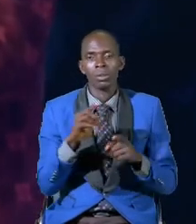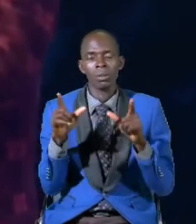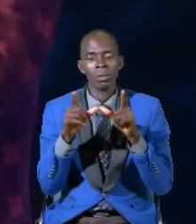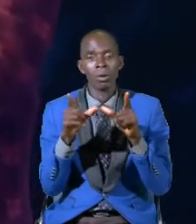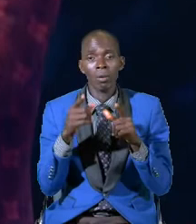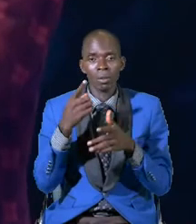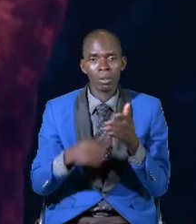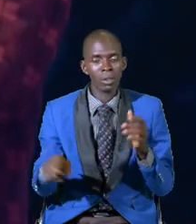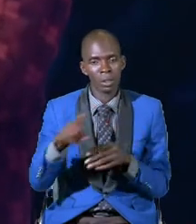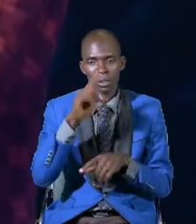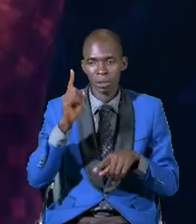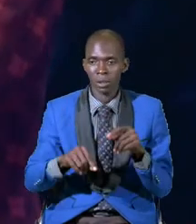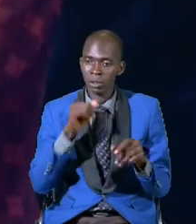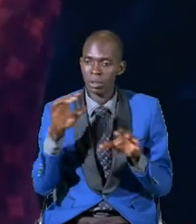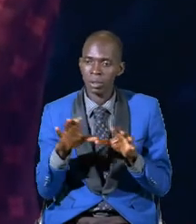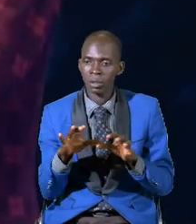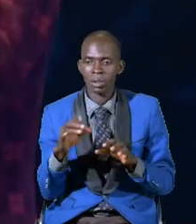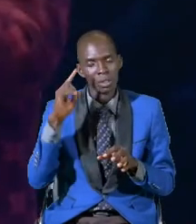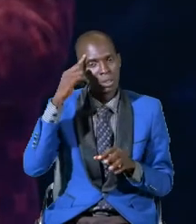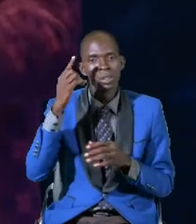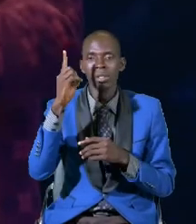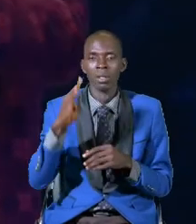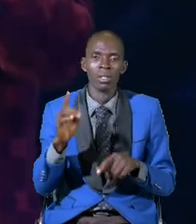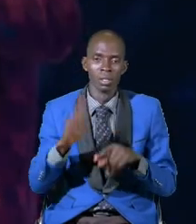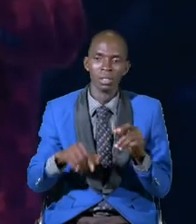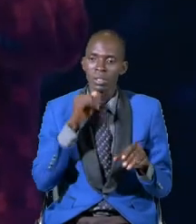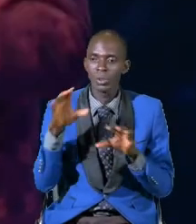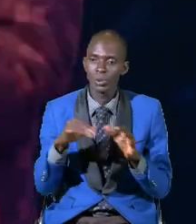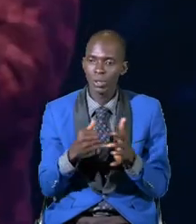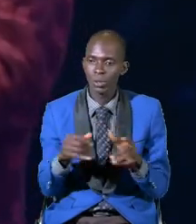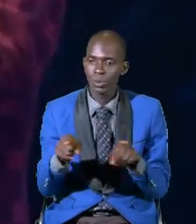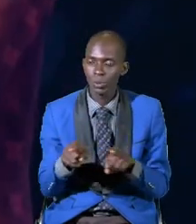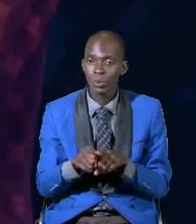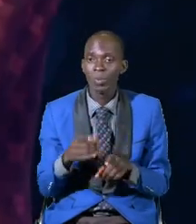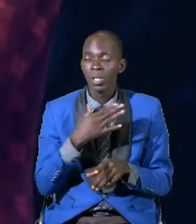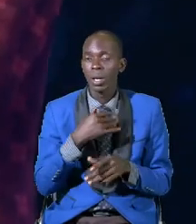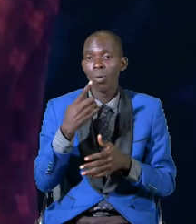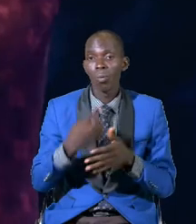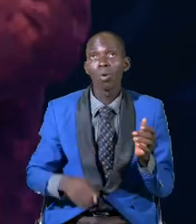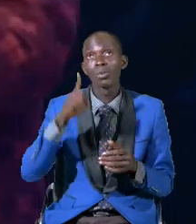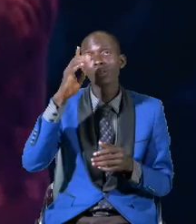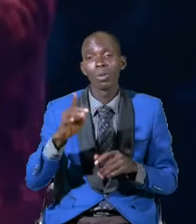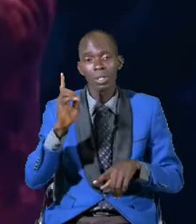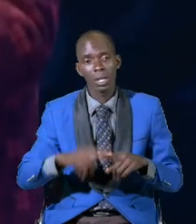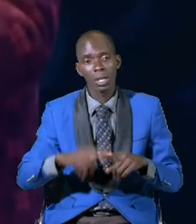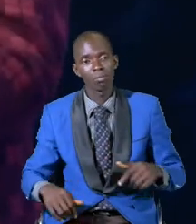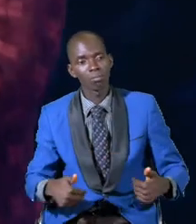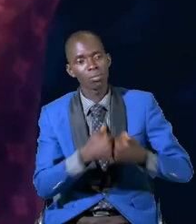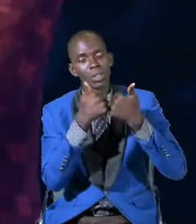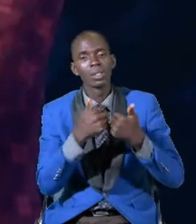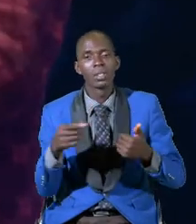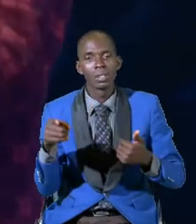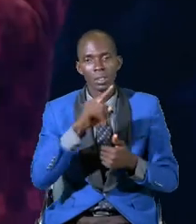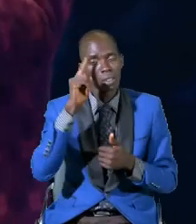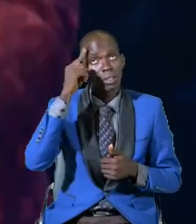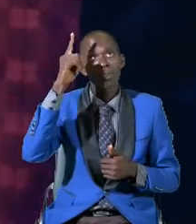cannot face, God cannot face. And what cannot challenge, God cannot challenge. What I cannot overcome